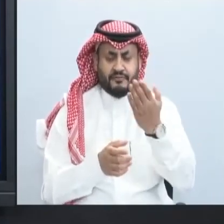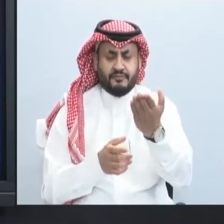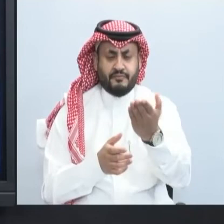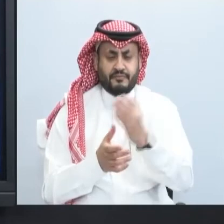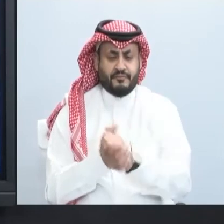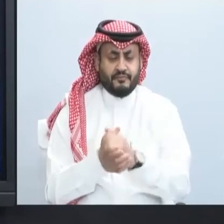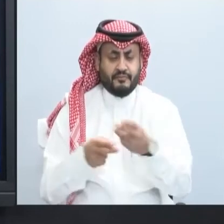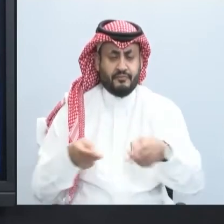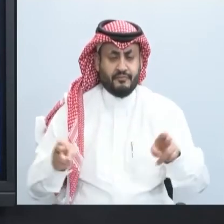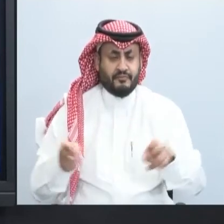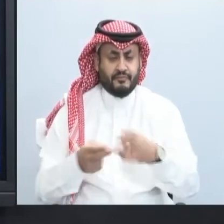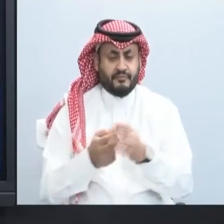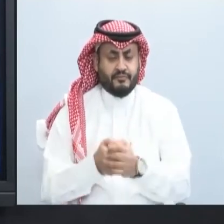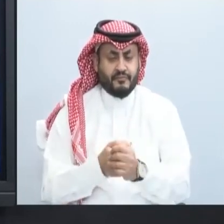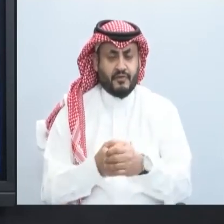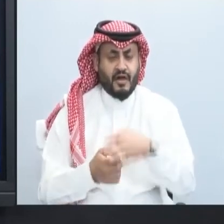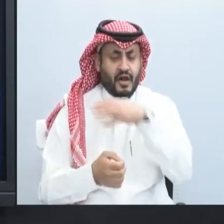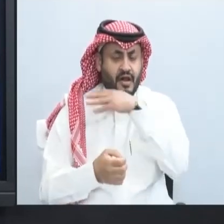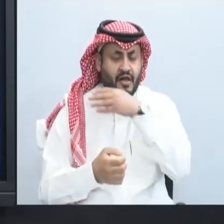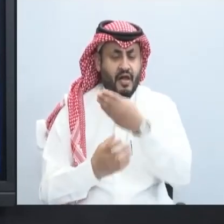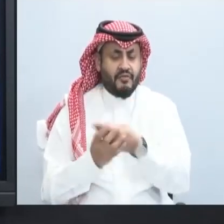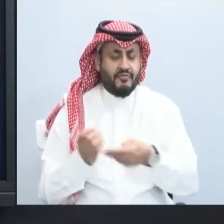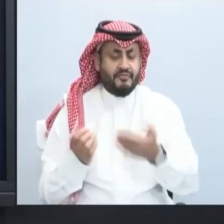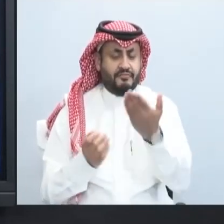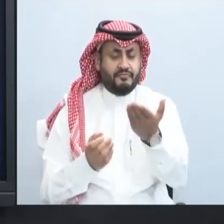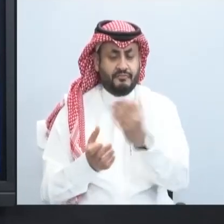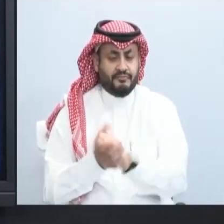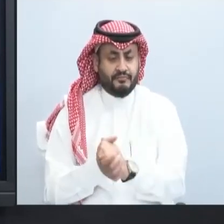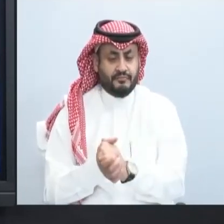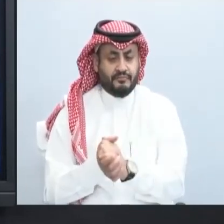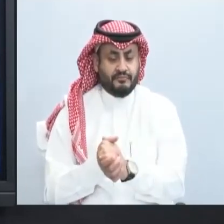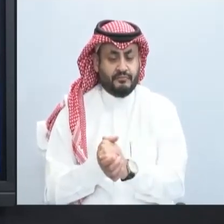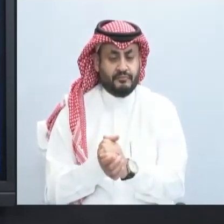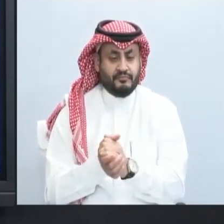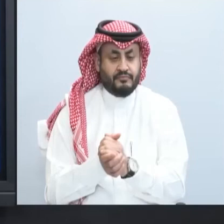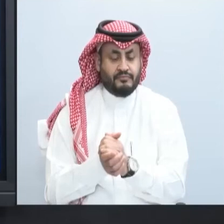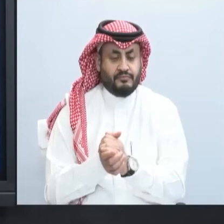this great chant between a father and his son. And let's listen